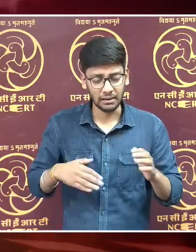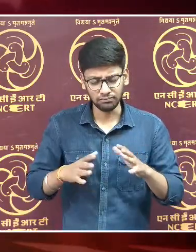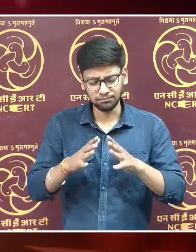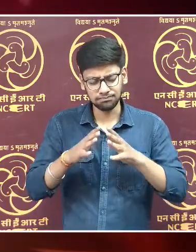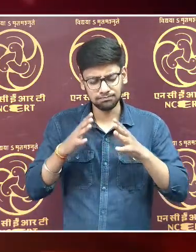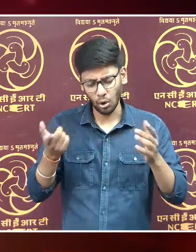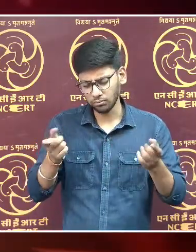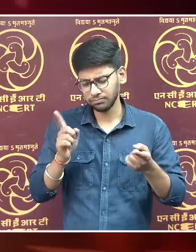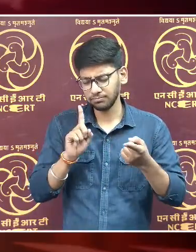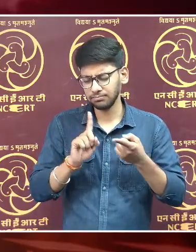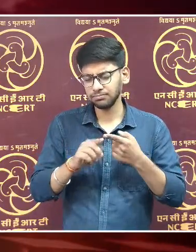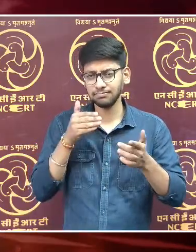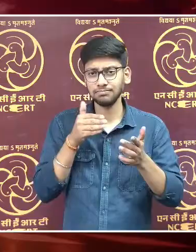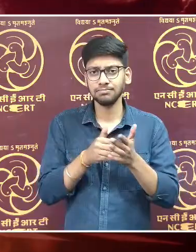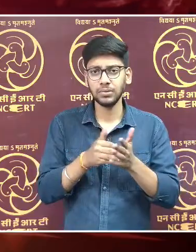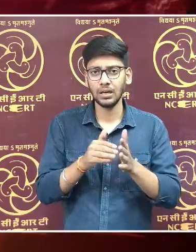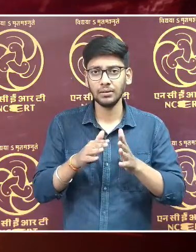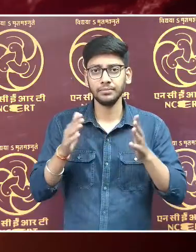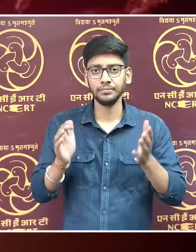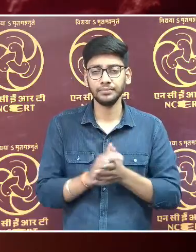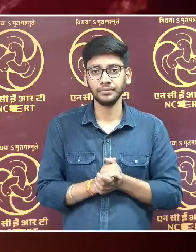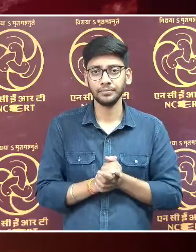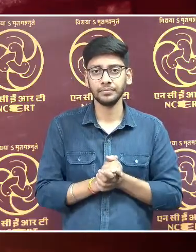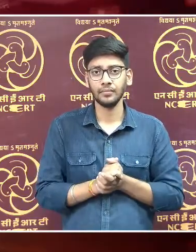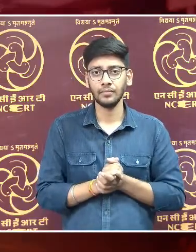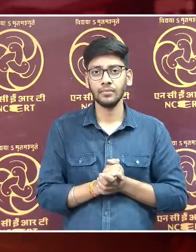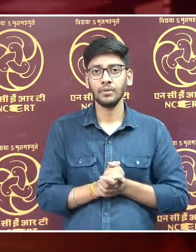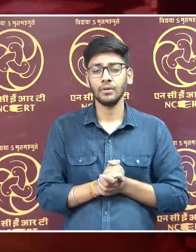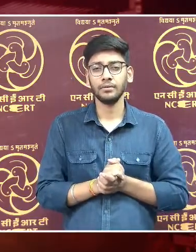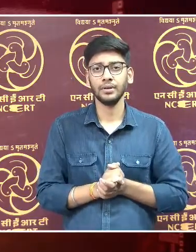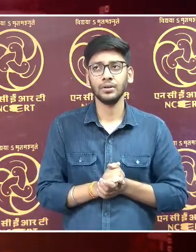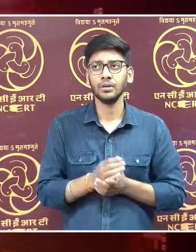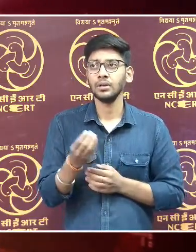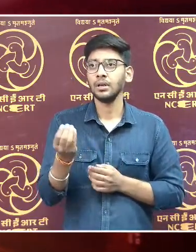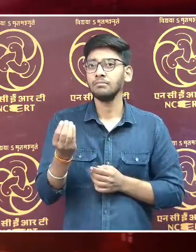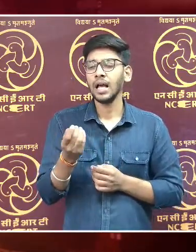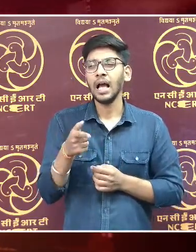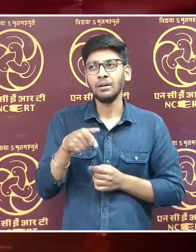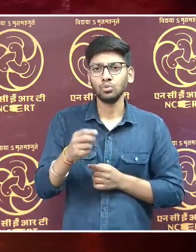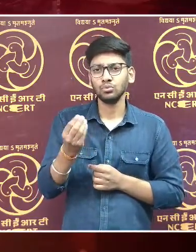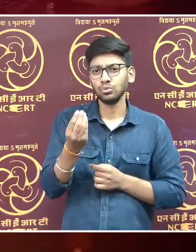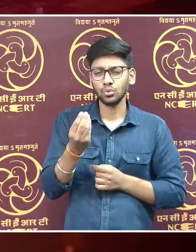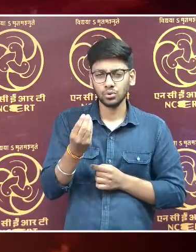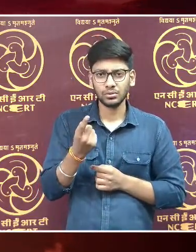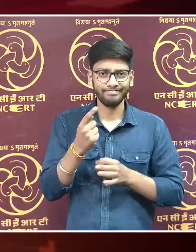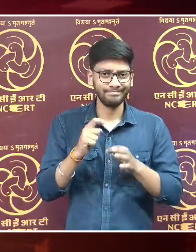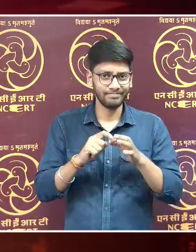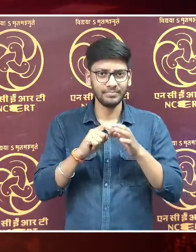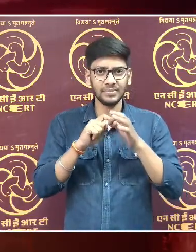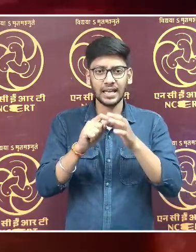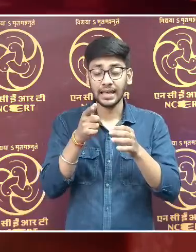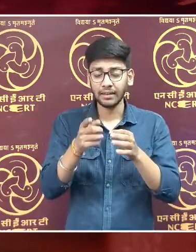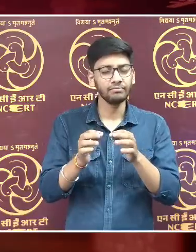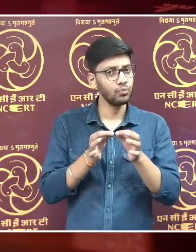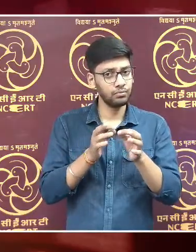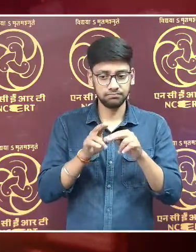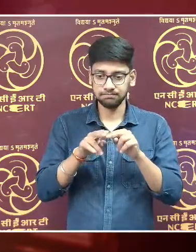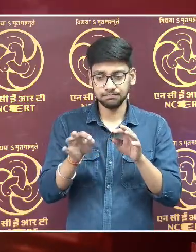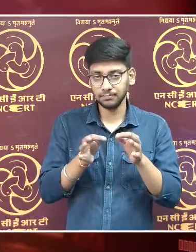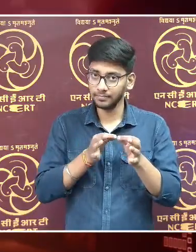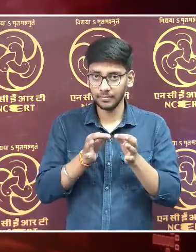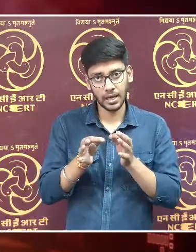Yes, absolutely. So Devi ma'am, there is a minor concern here. Though you are very nicely explaining all